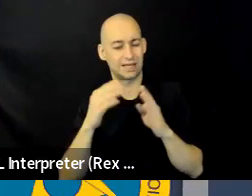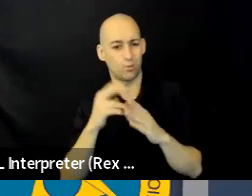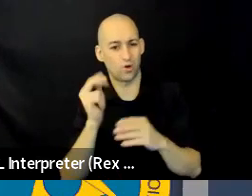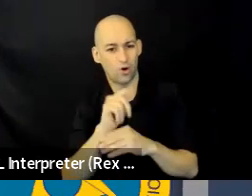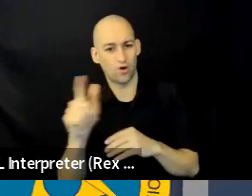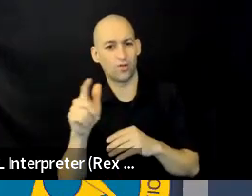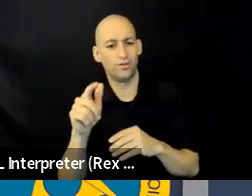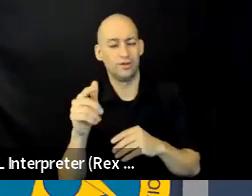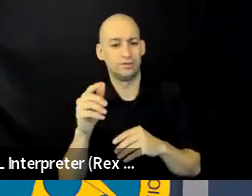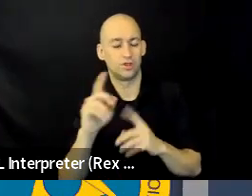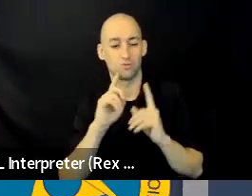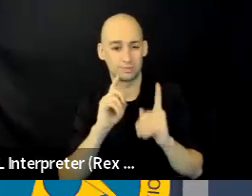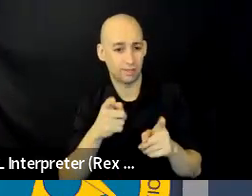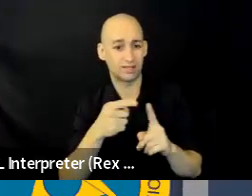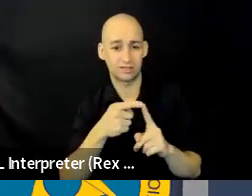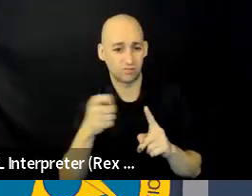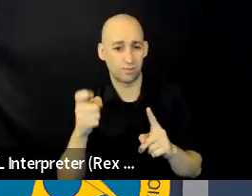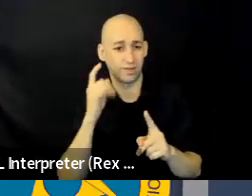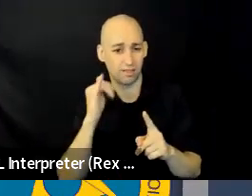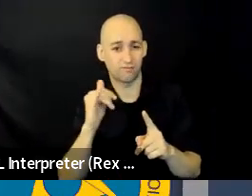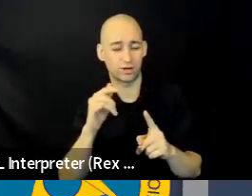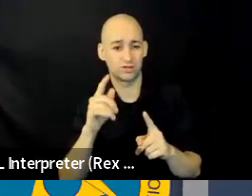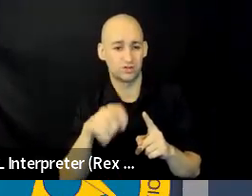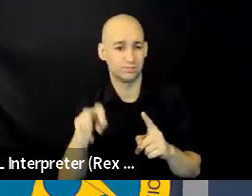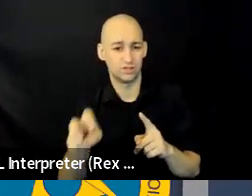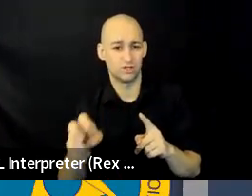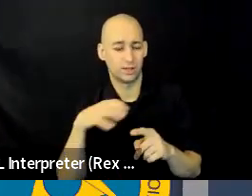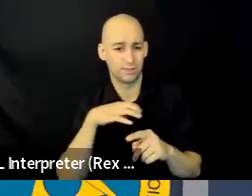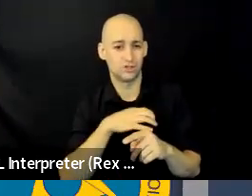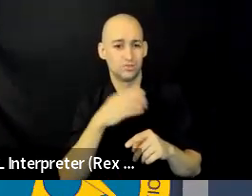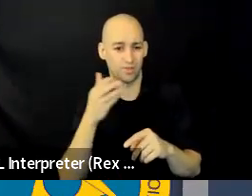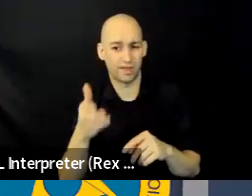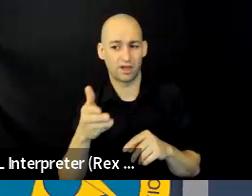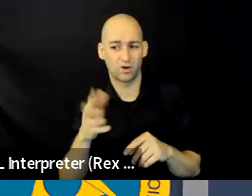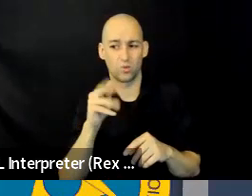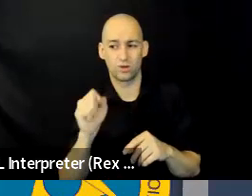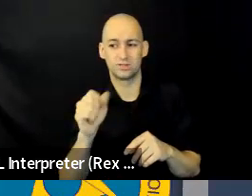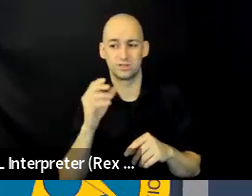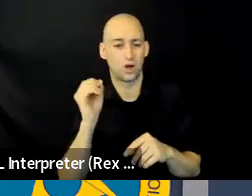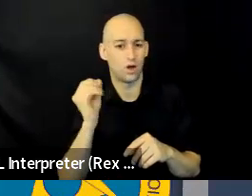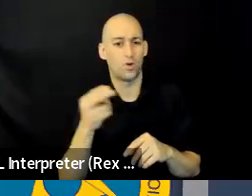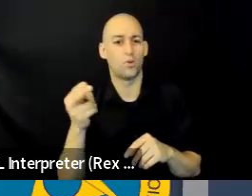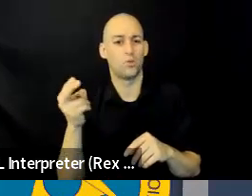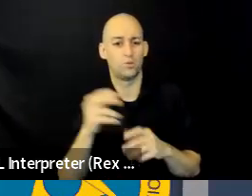would summarize, from the California Transportation Commissioners who were there was, oh,